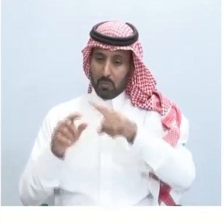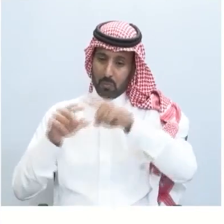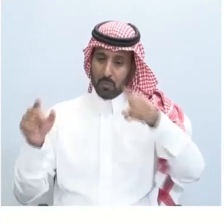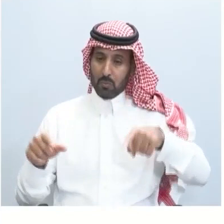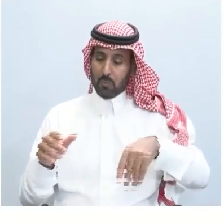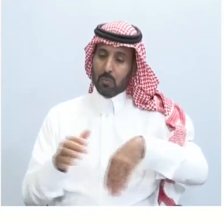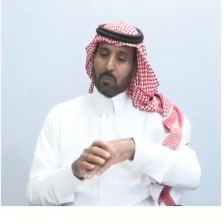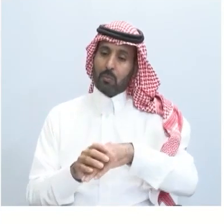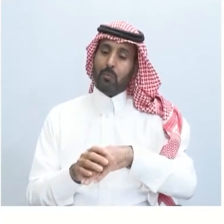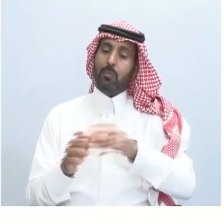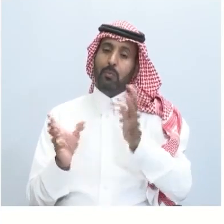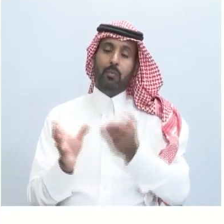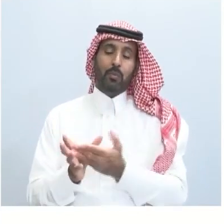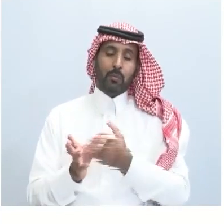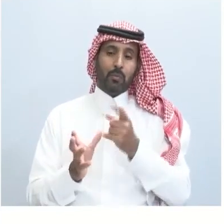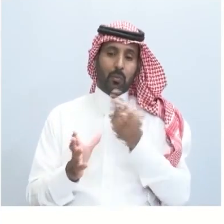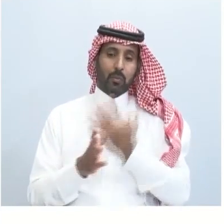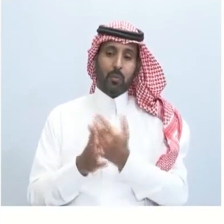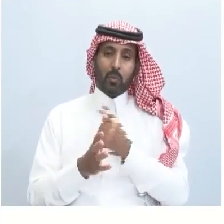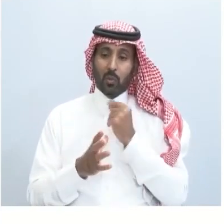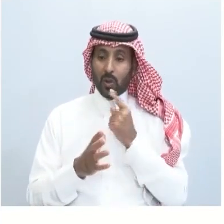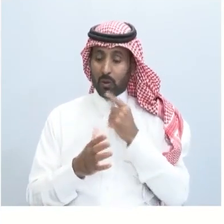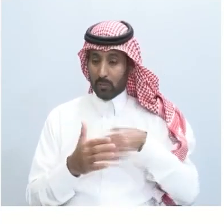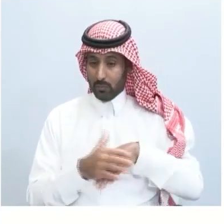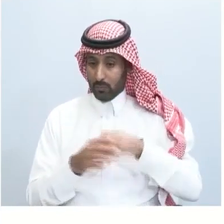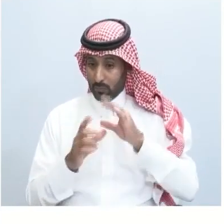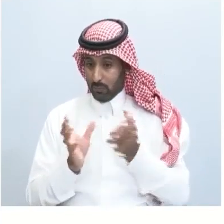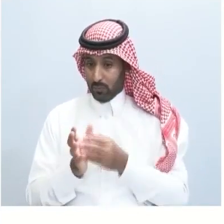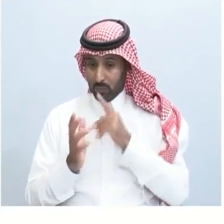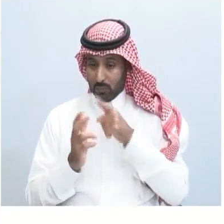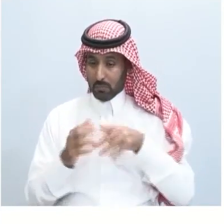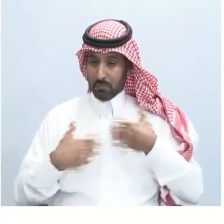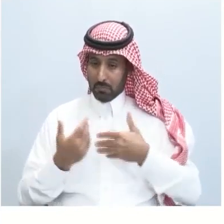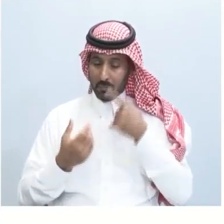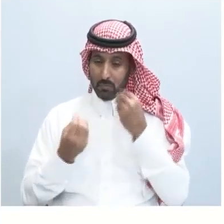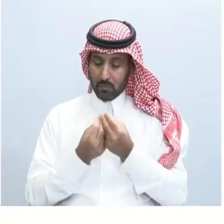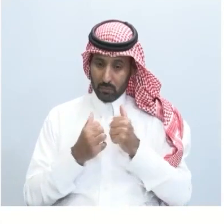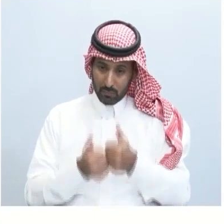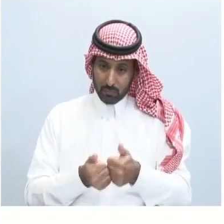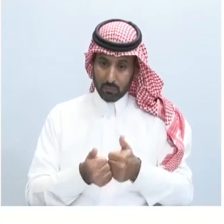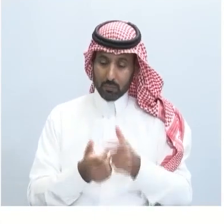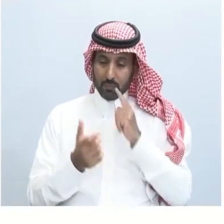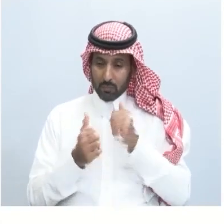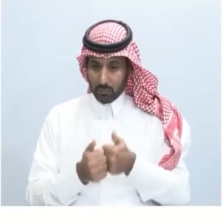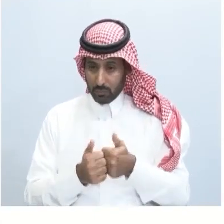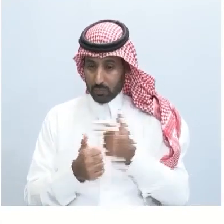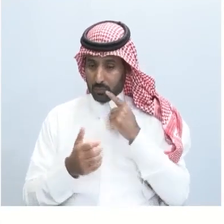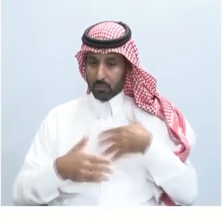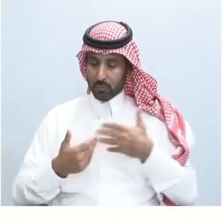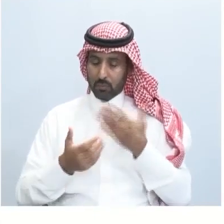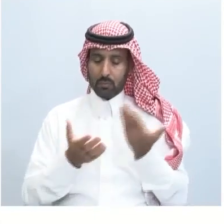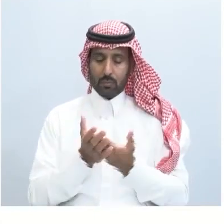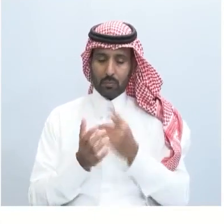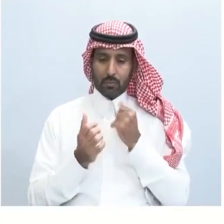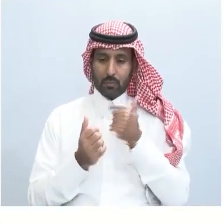goals wins. Why do you like this activity? Of course, we all find it fun and competitive and enthusiastic. We